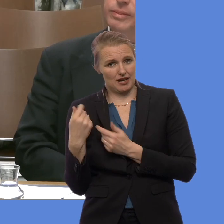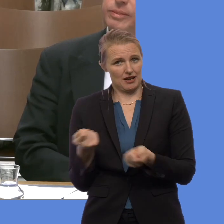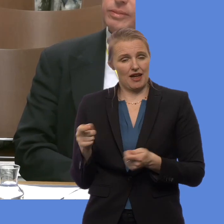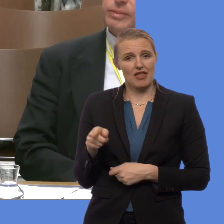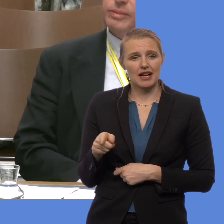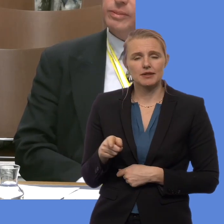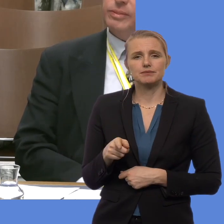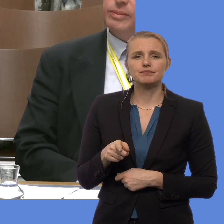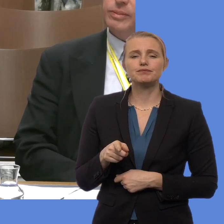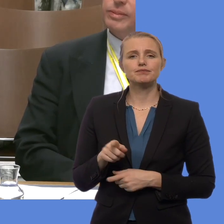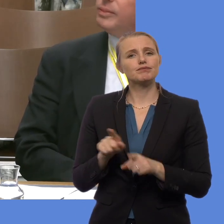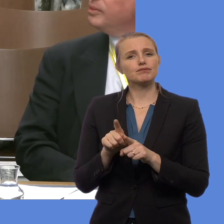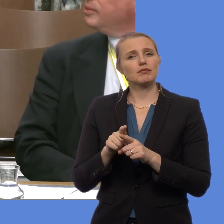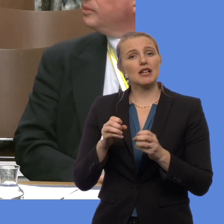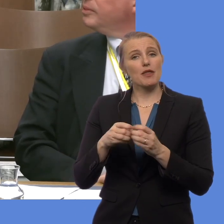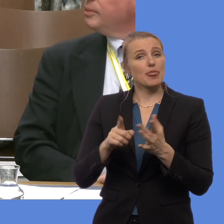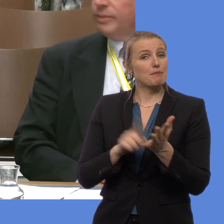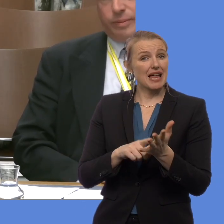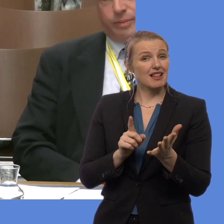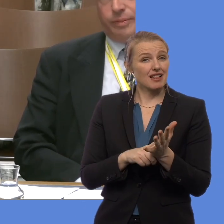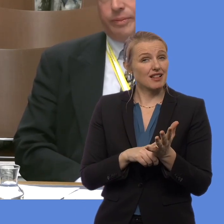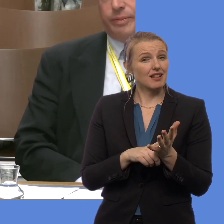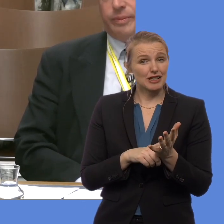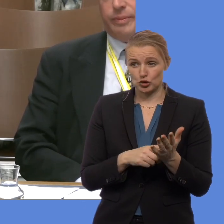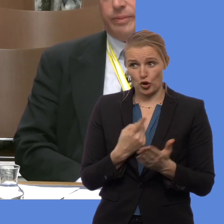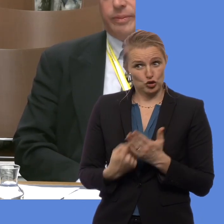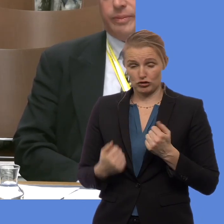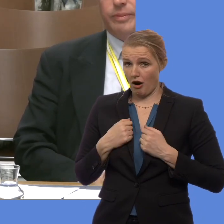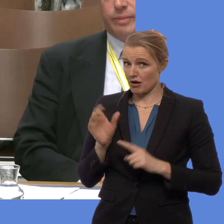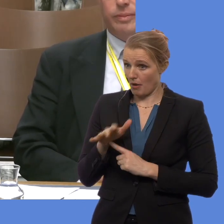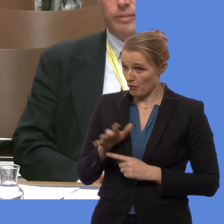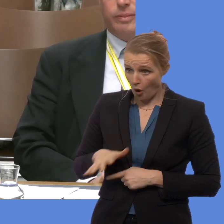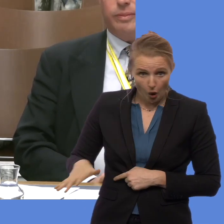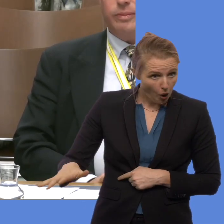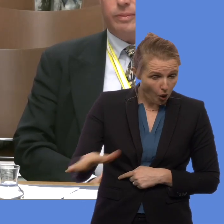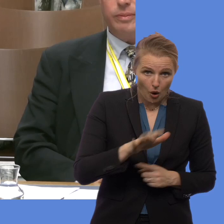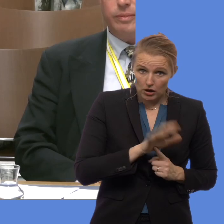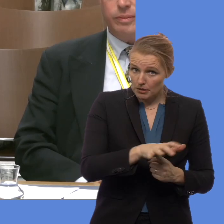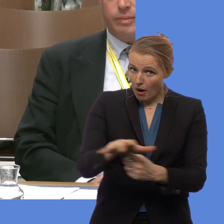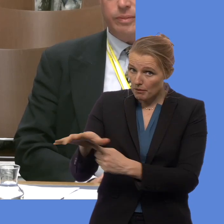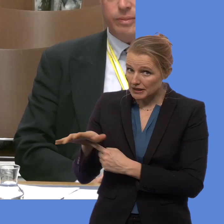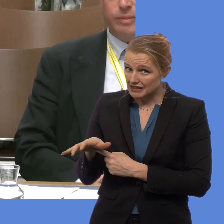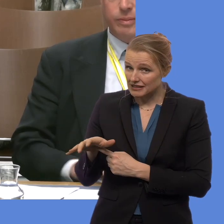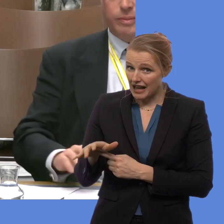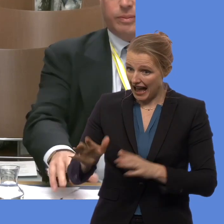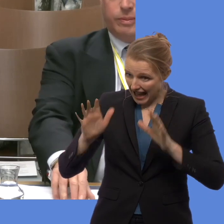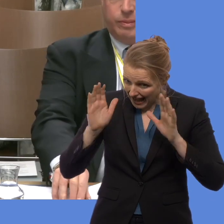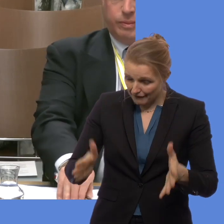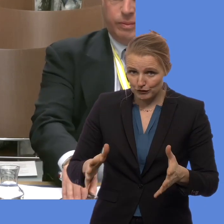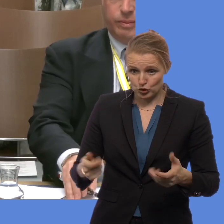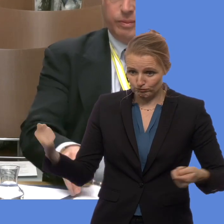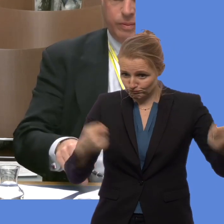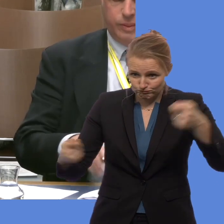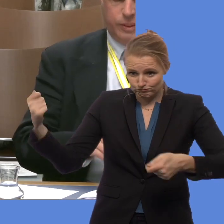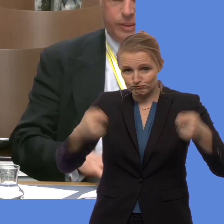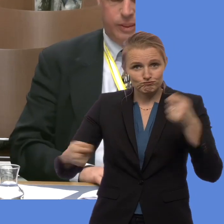mind that the bill is cross-cutting, and it's not just the Department for Communities that will have obligations or need to bring resource to that. We've already